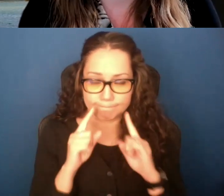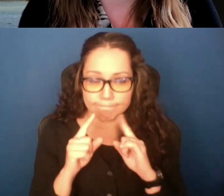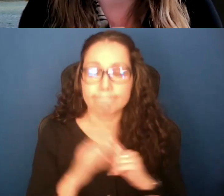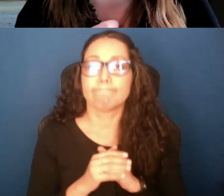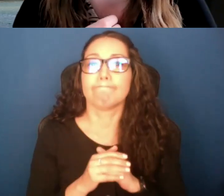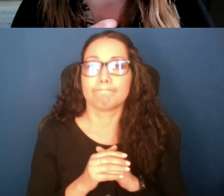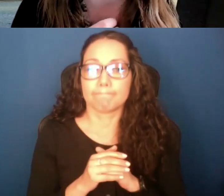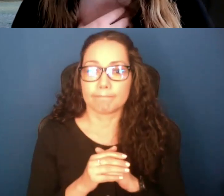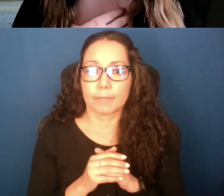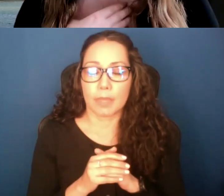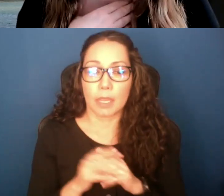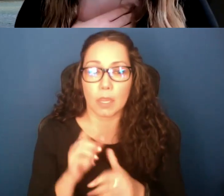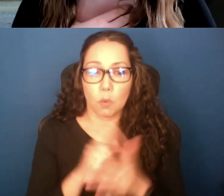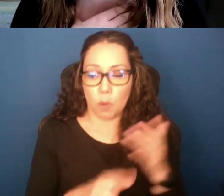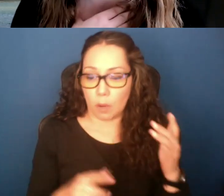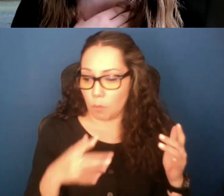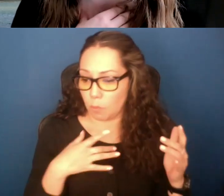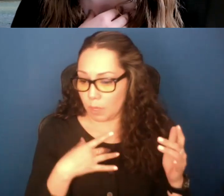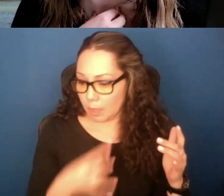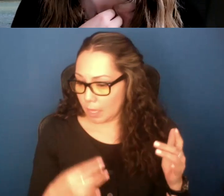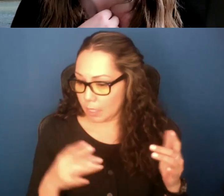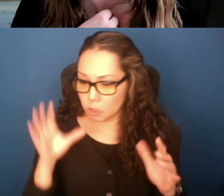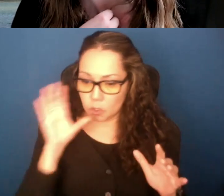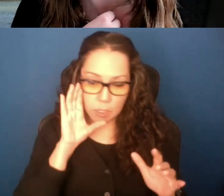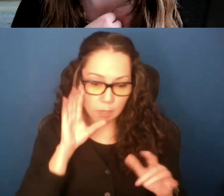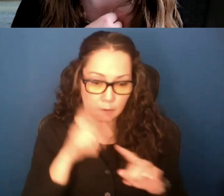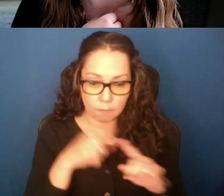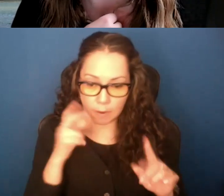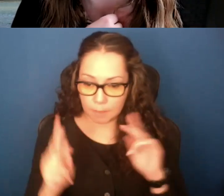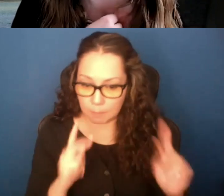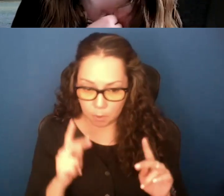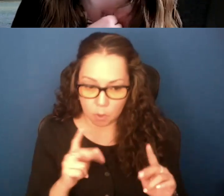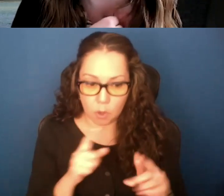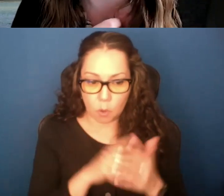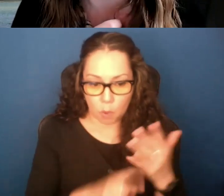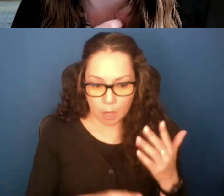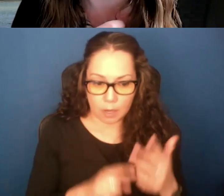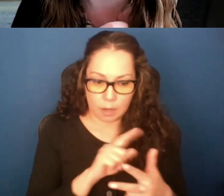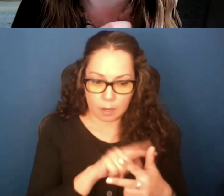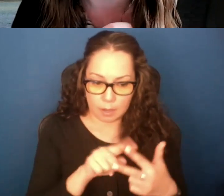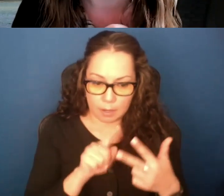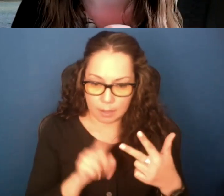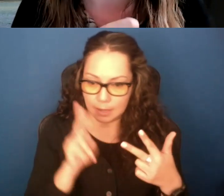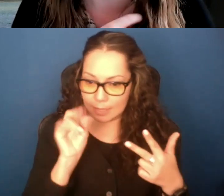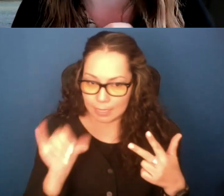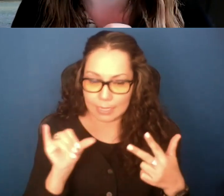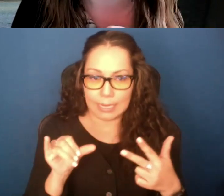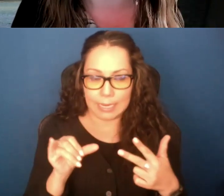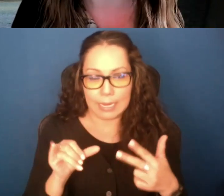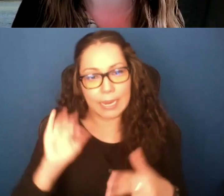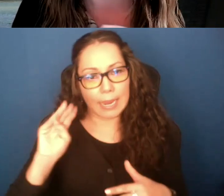hear from folks is, you know, what are the key implications of these research findings for long-term care facility visitation?